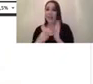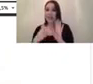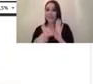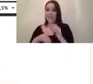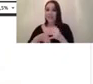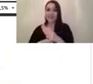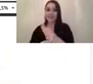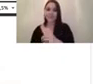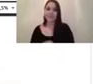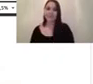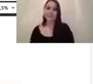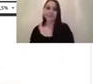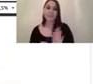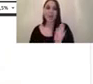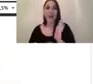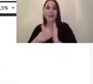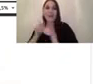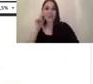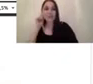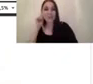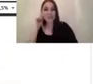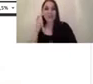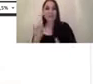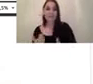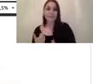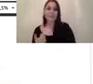Some extra tips regarding